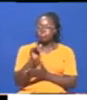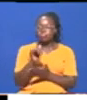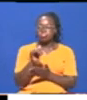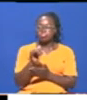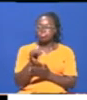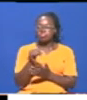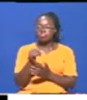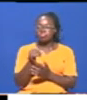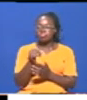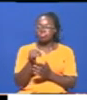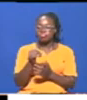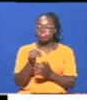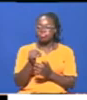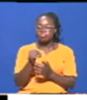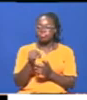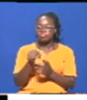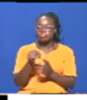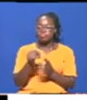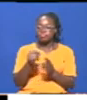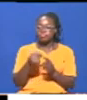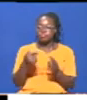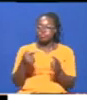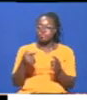of the European countries, US,